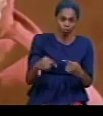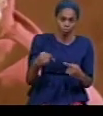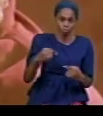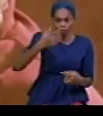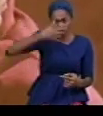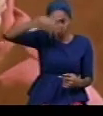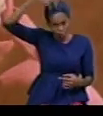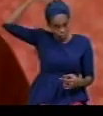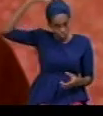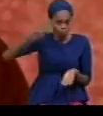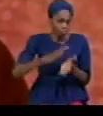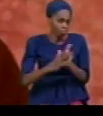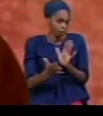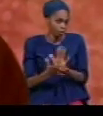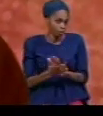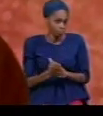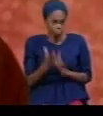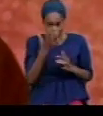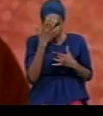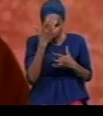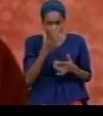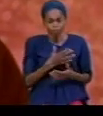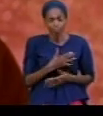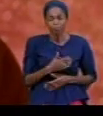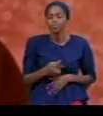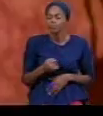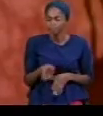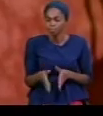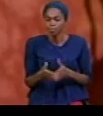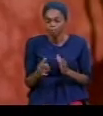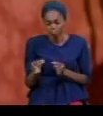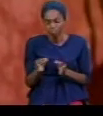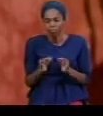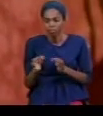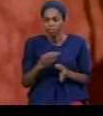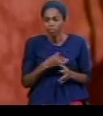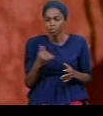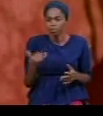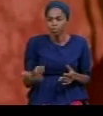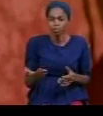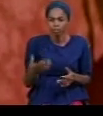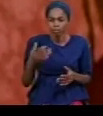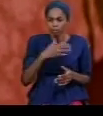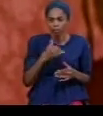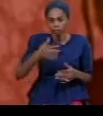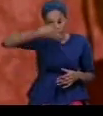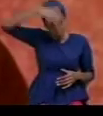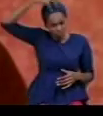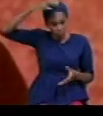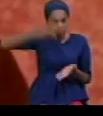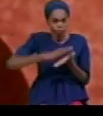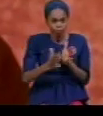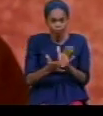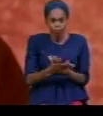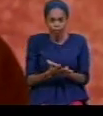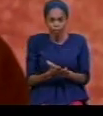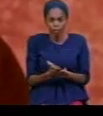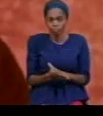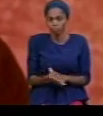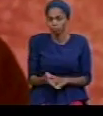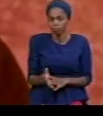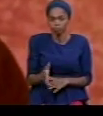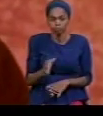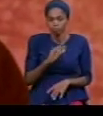So what happened? They were incapacitated. The angels shut their mouths. They could